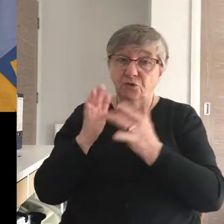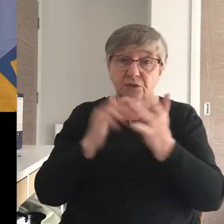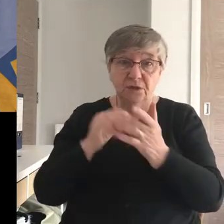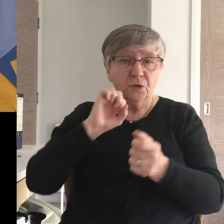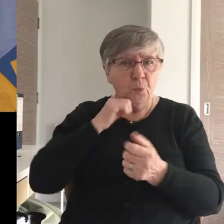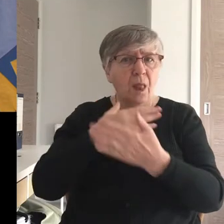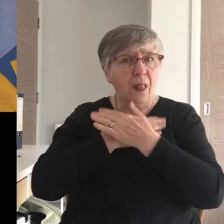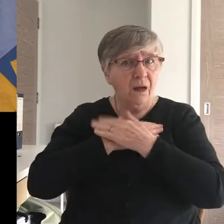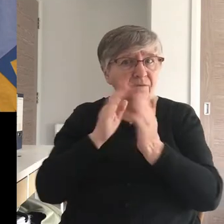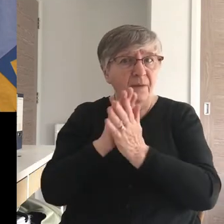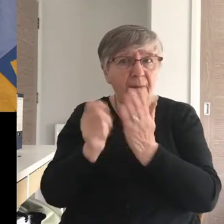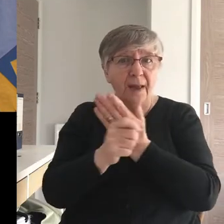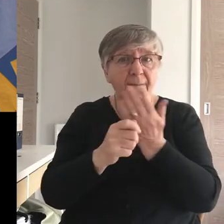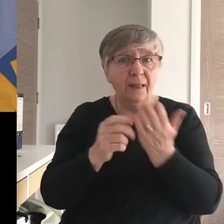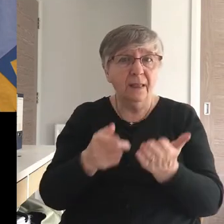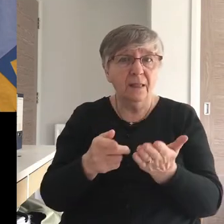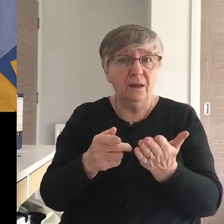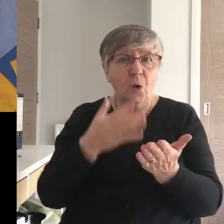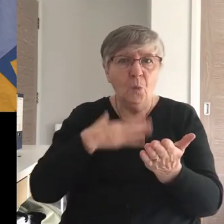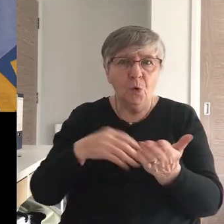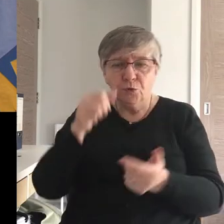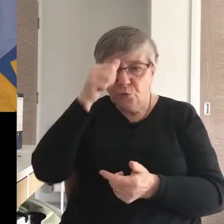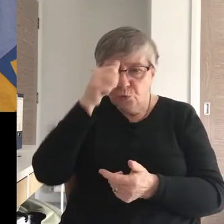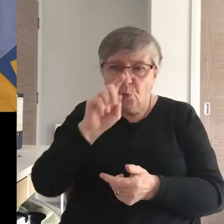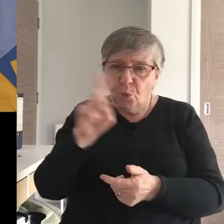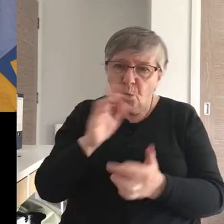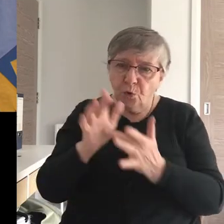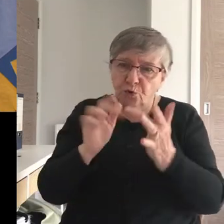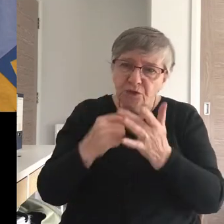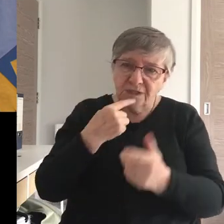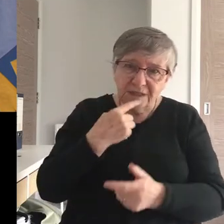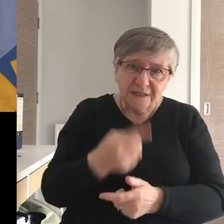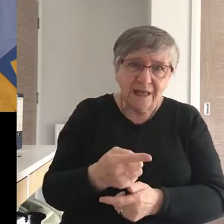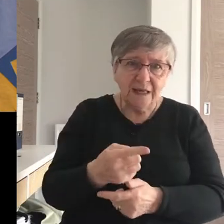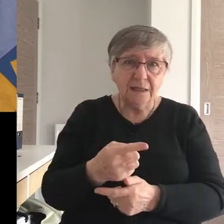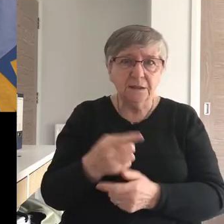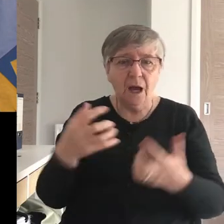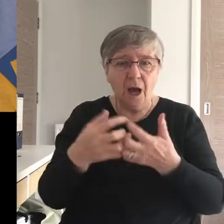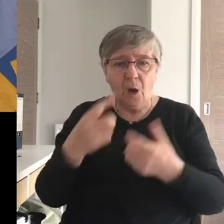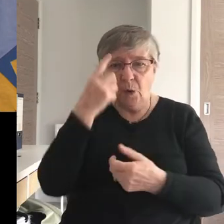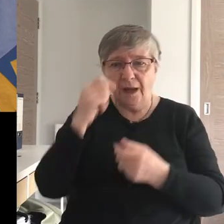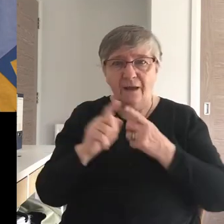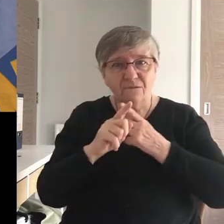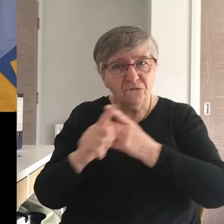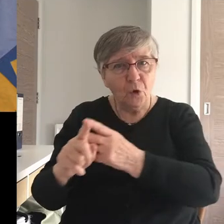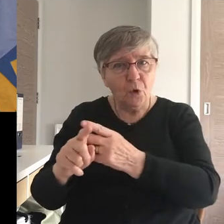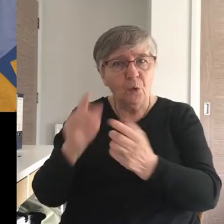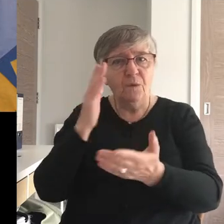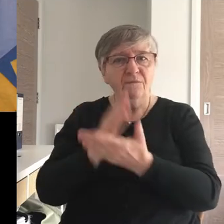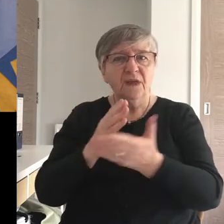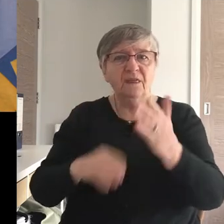words. We will want to better know what he says to us, what he wants from us, how we can follow more faithfully.